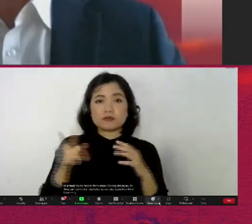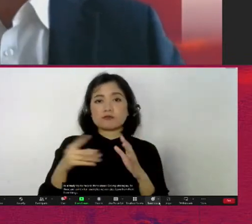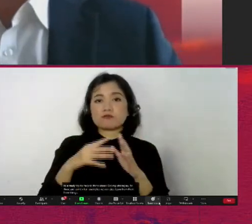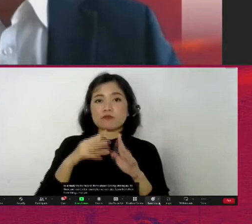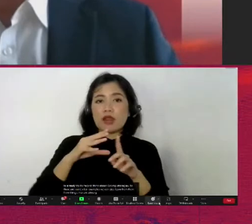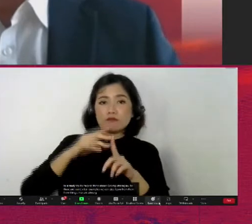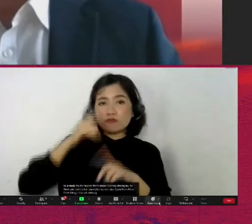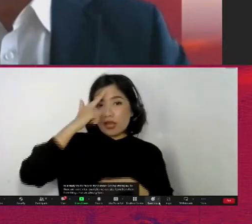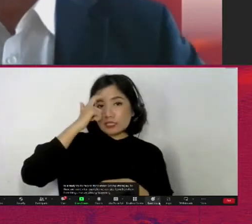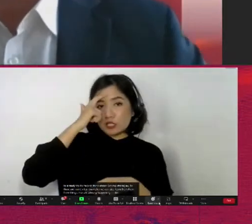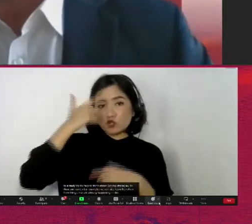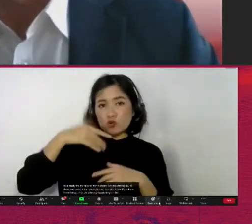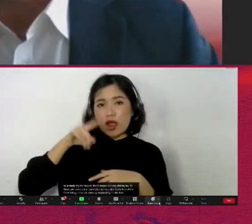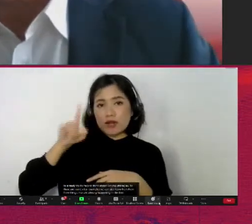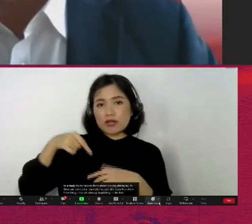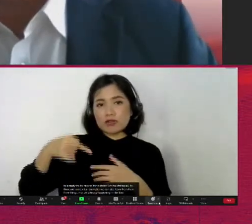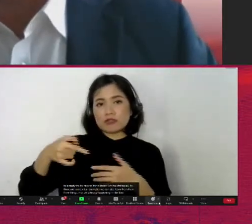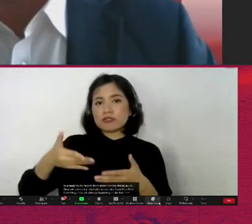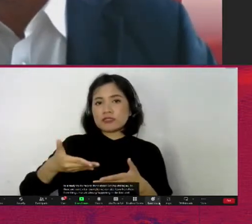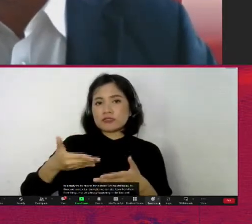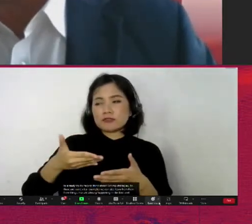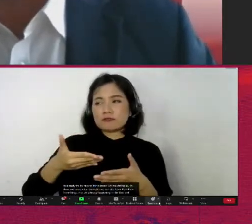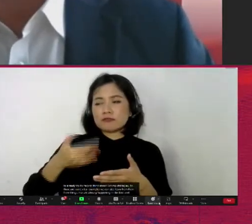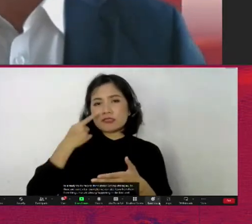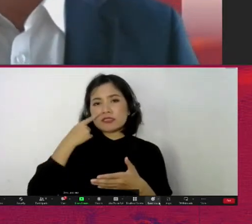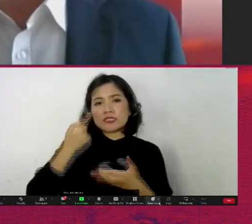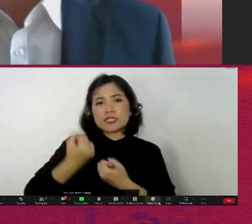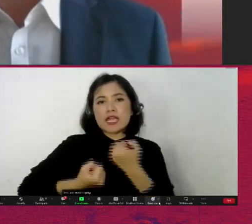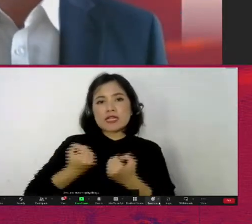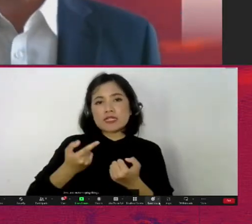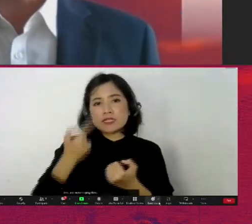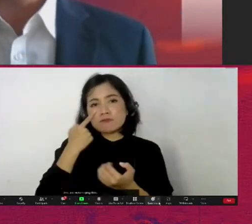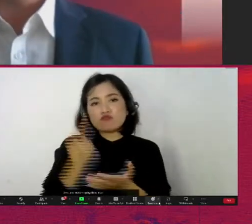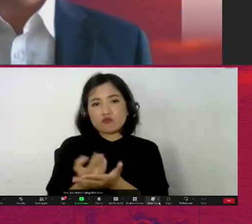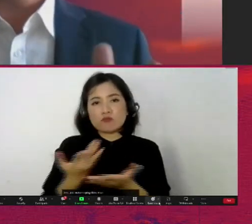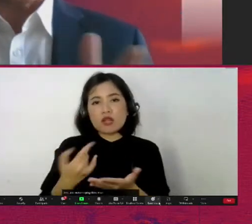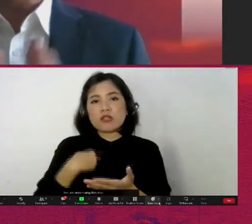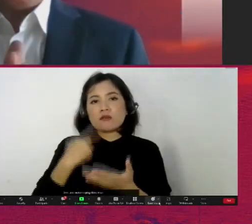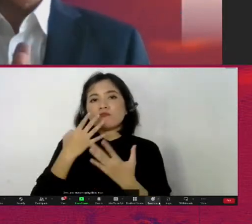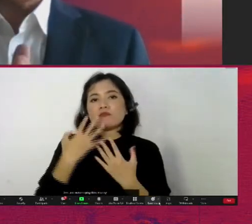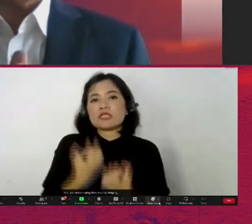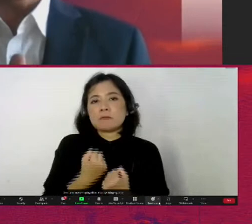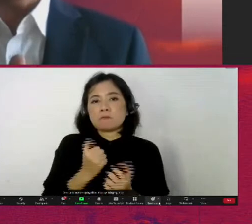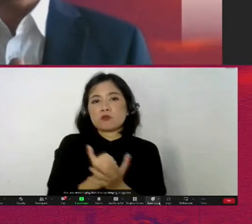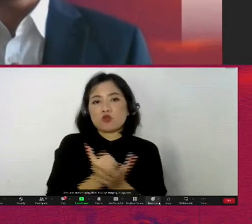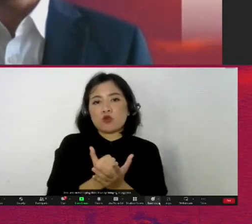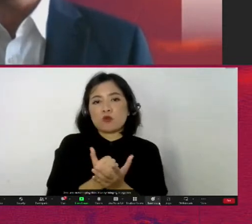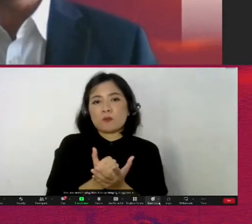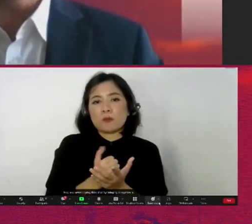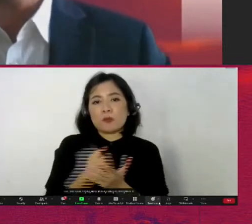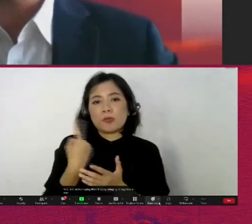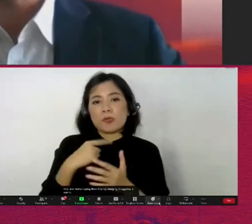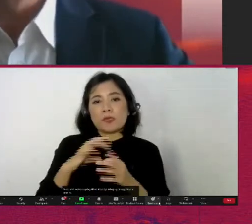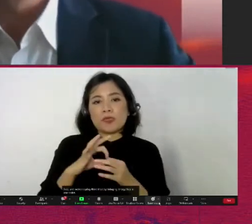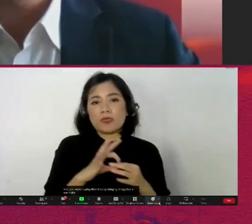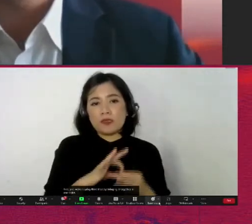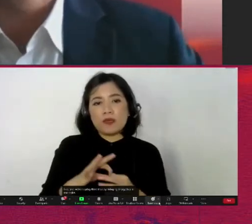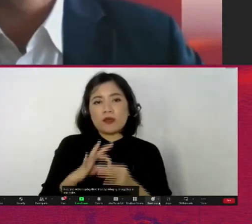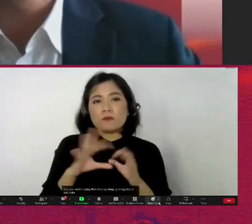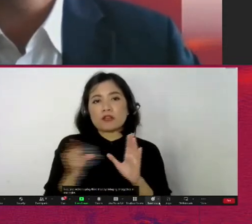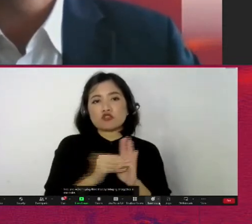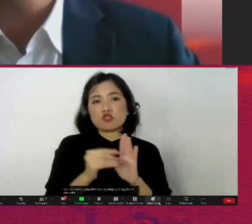things that are already happening in the field. And we hope and think that by bringing it together in one